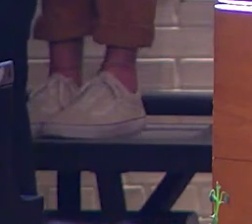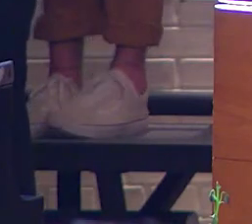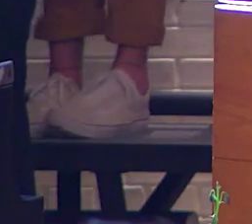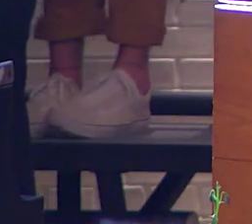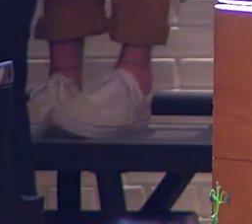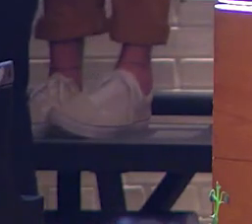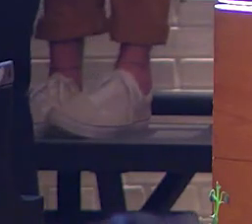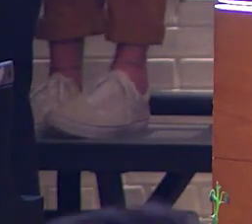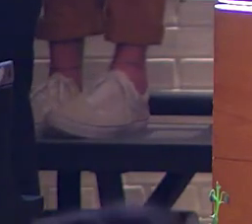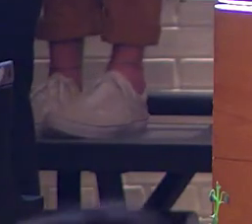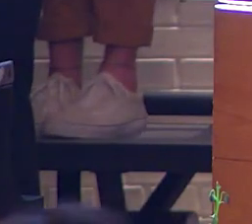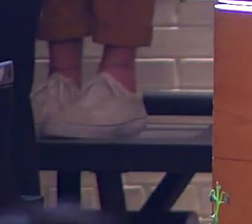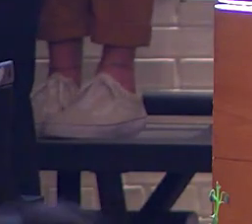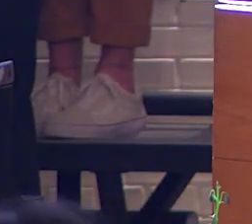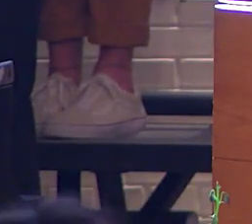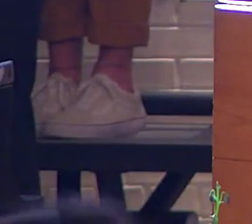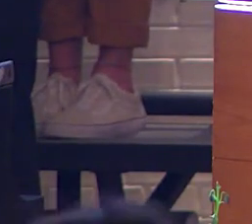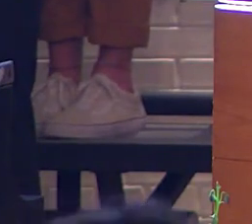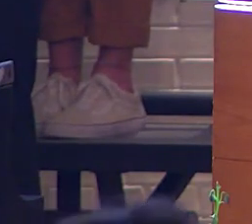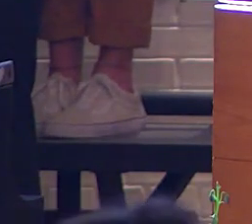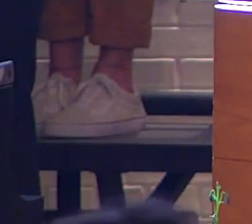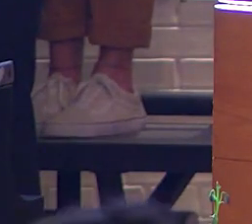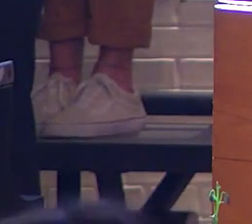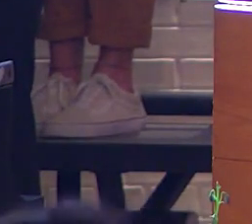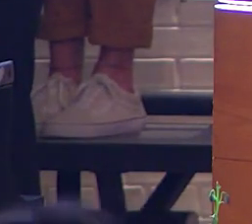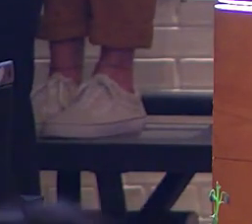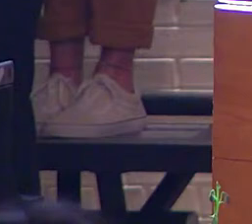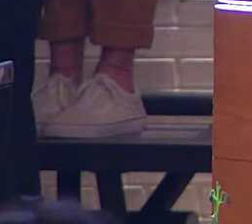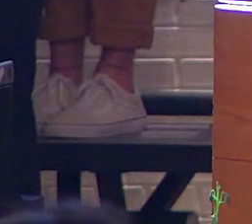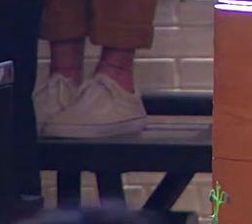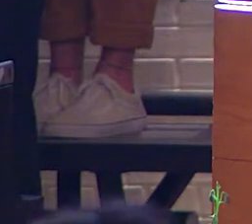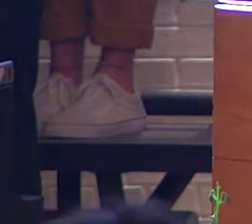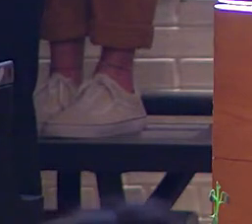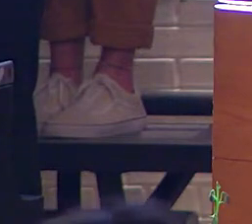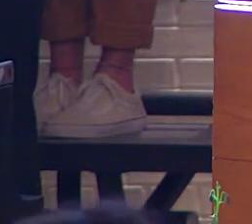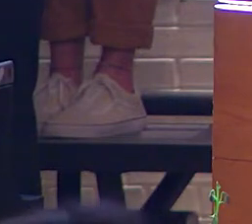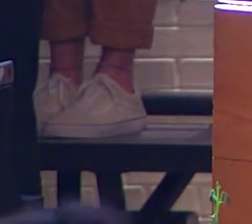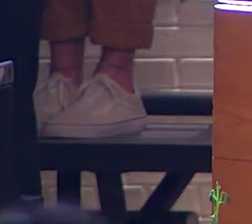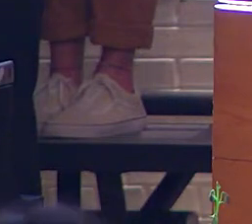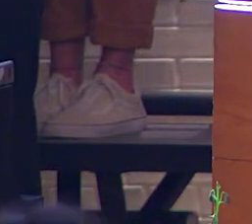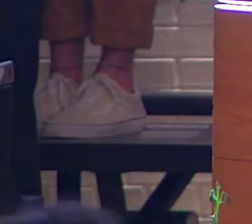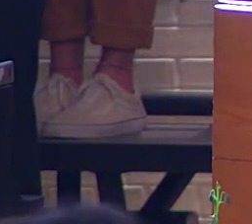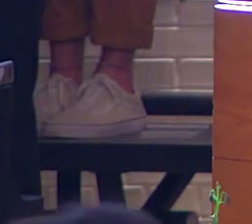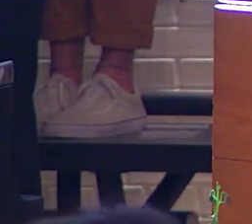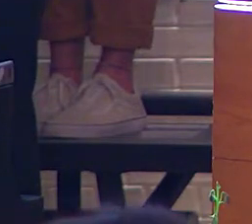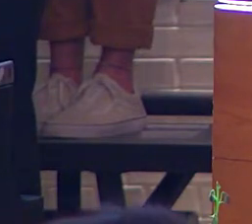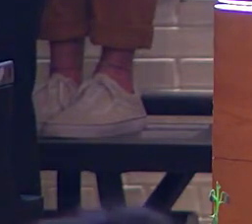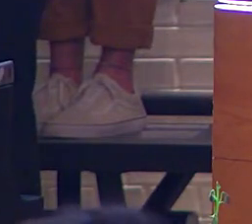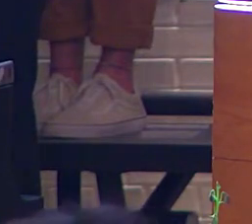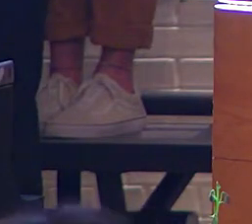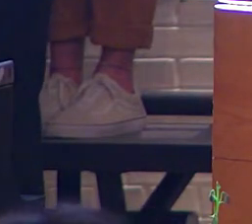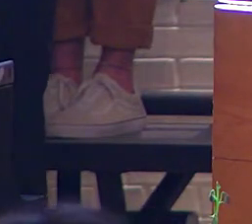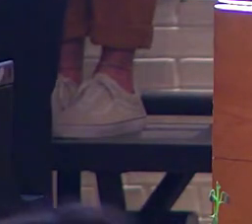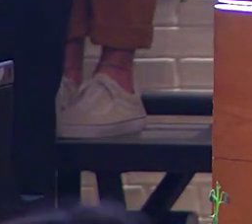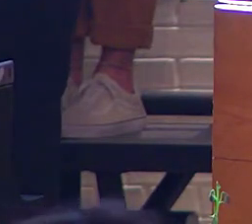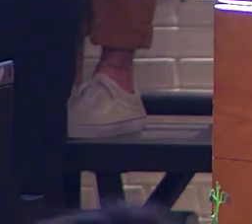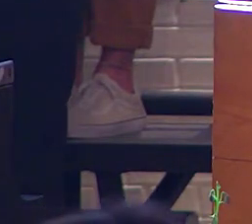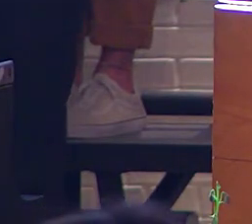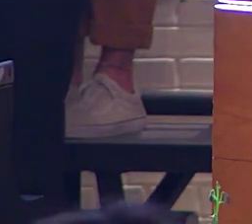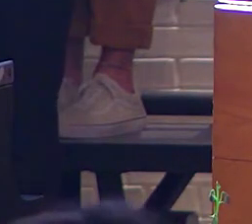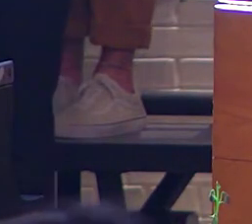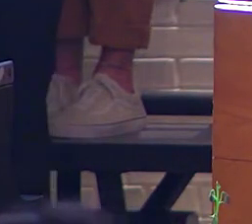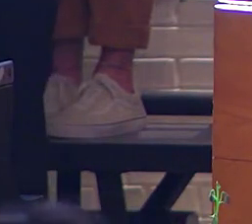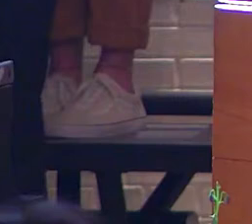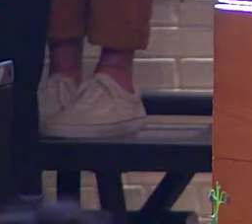deeper understanding, unsatisfied by easy answers. Change our hearts, helping us grow as a community